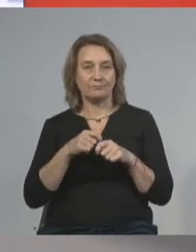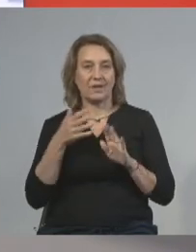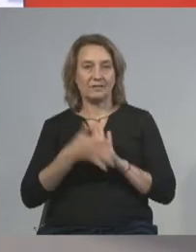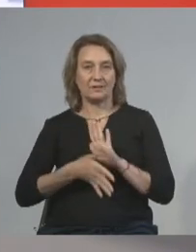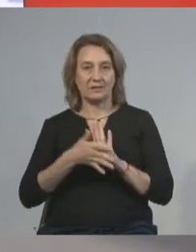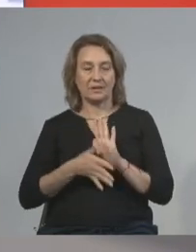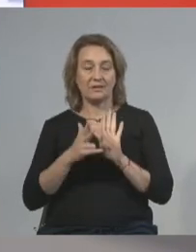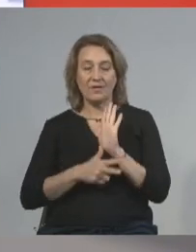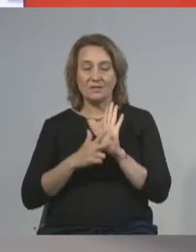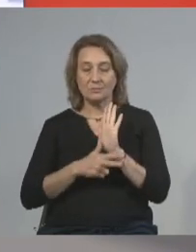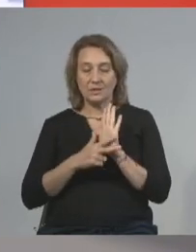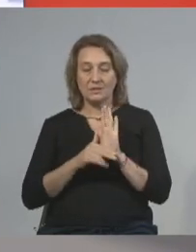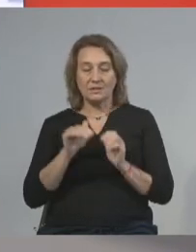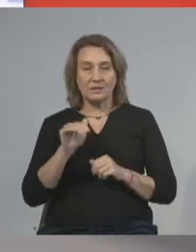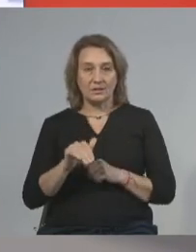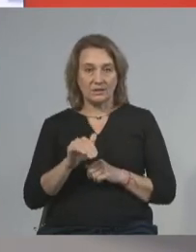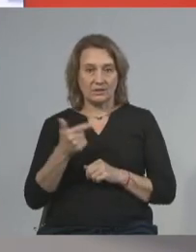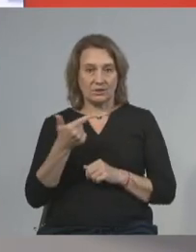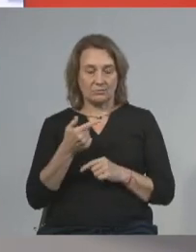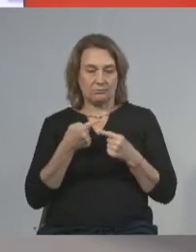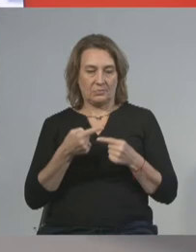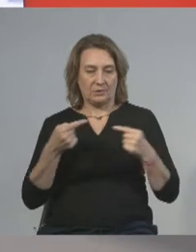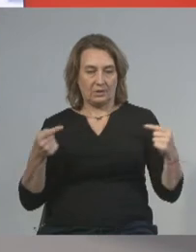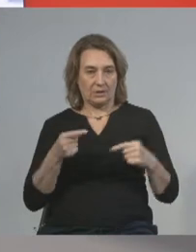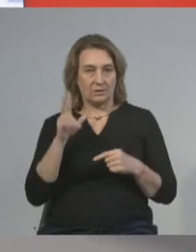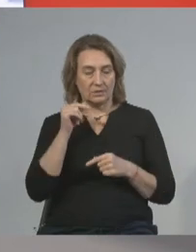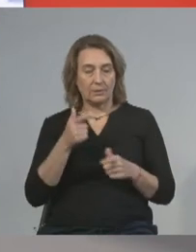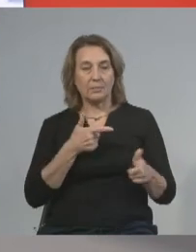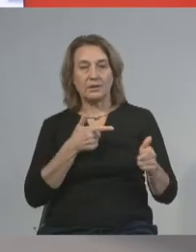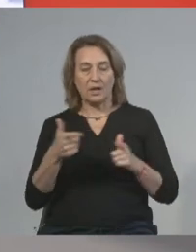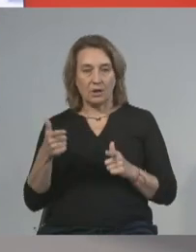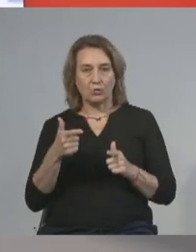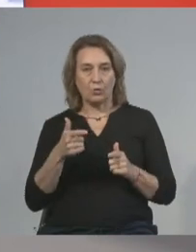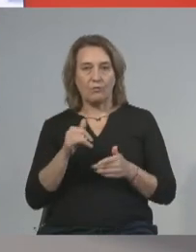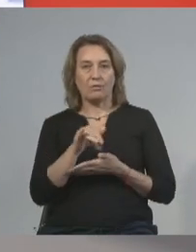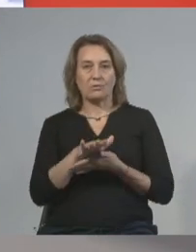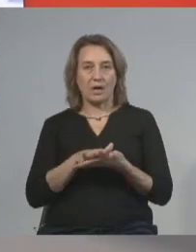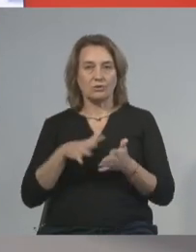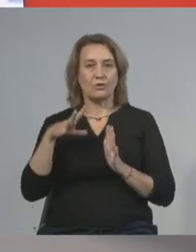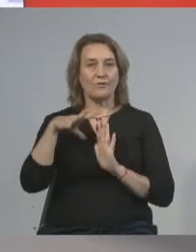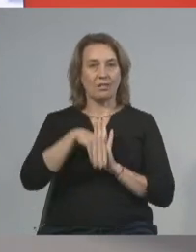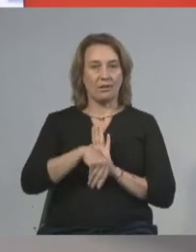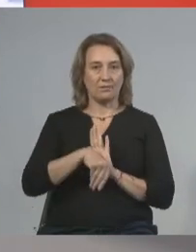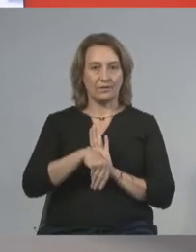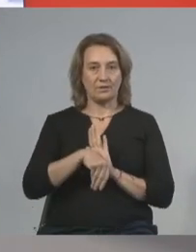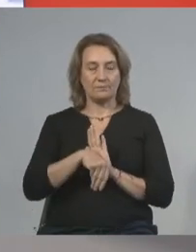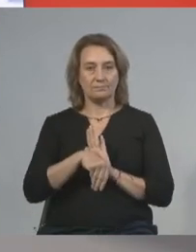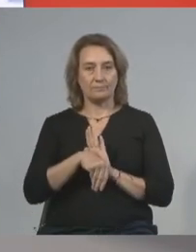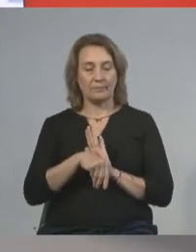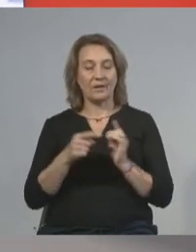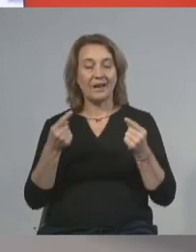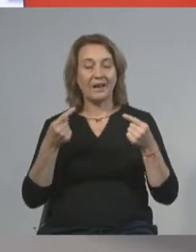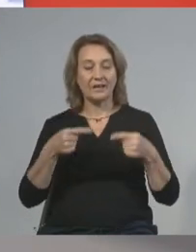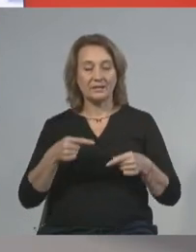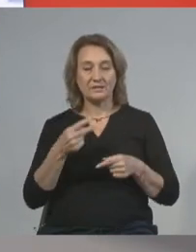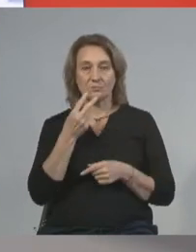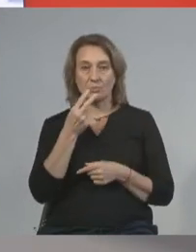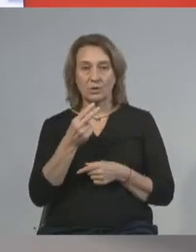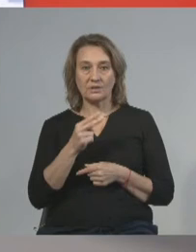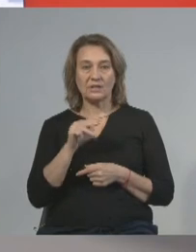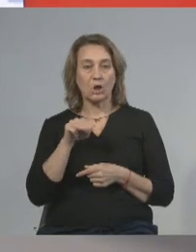about eighty thousand greeners per year this is these are completely different numbers and they are ready to invest